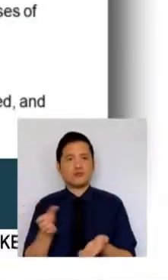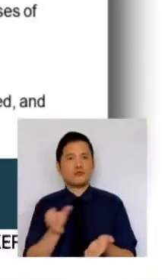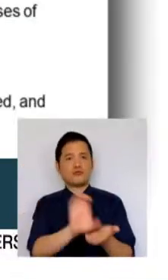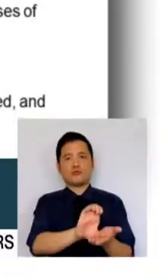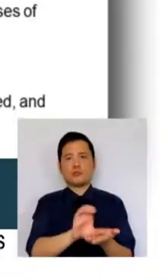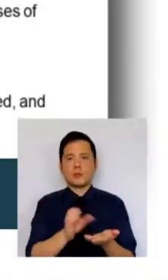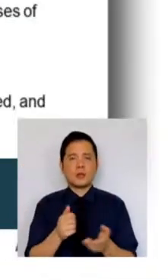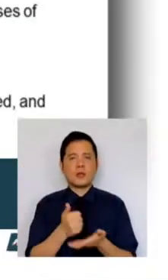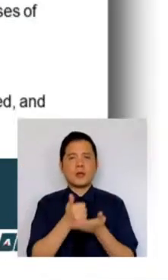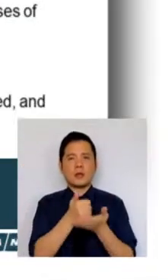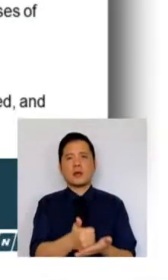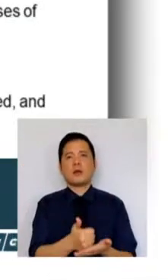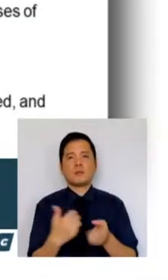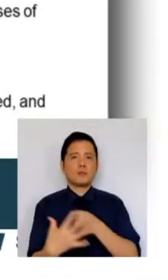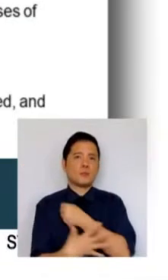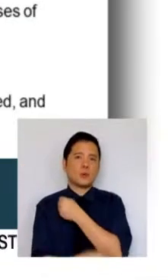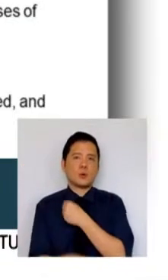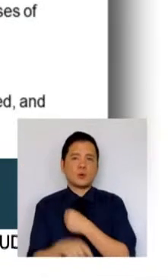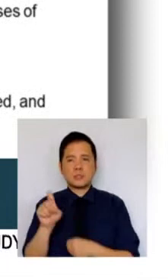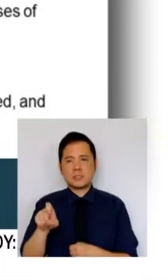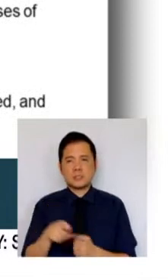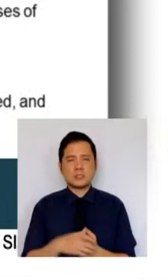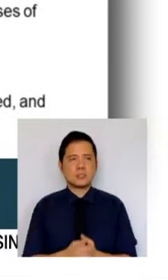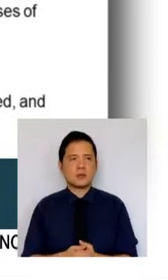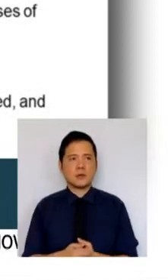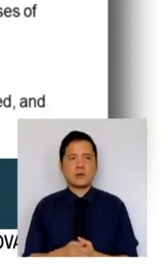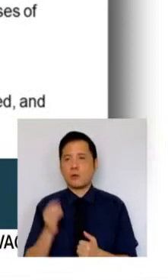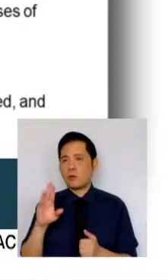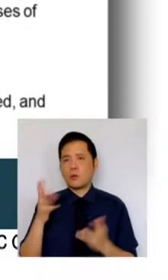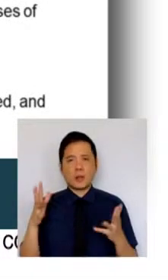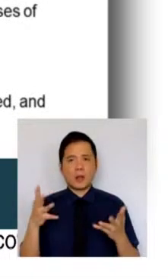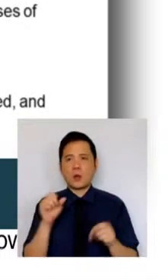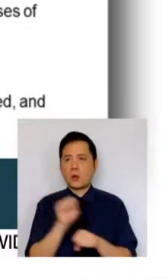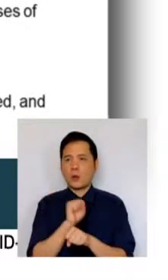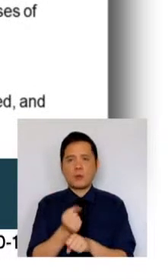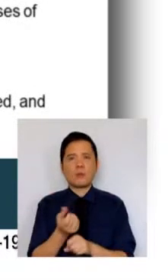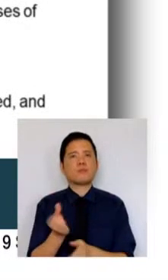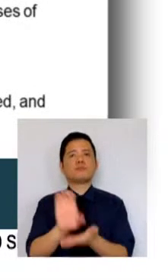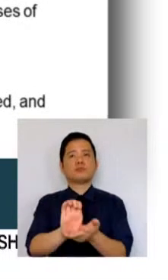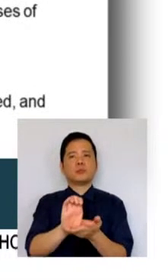and those MDs, los jóvenes, not to everybody. Why would